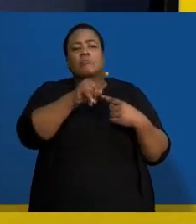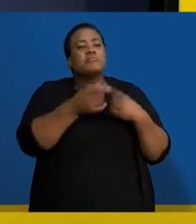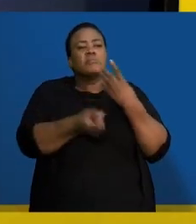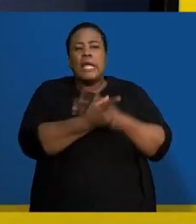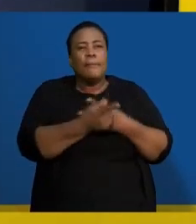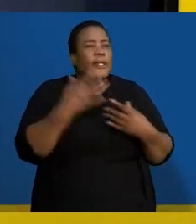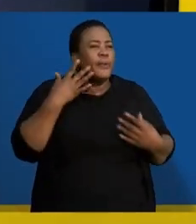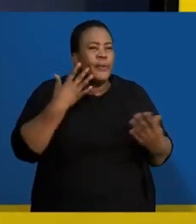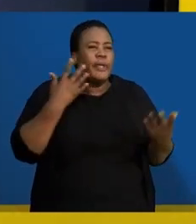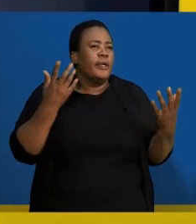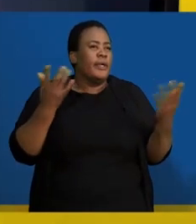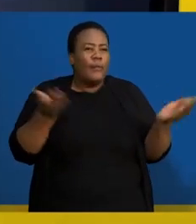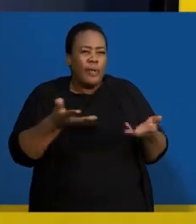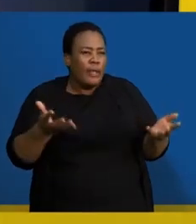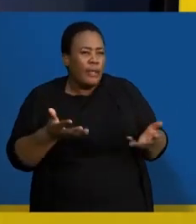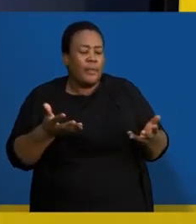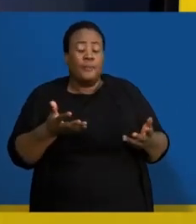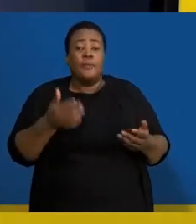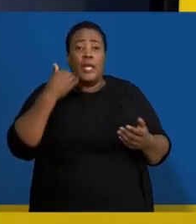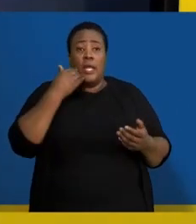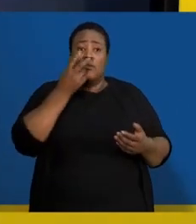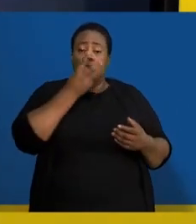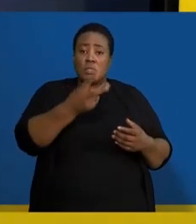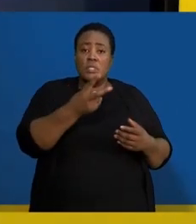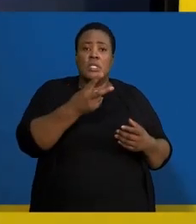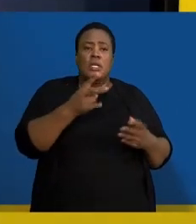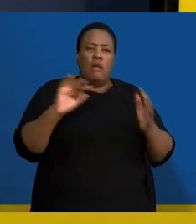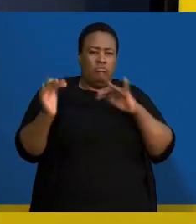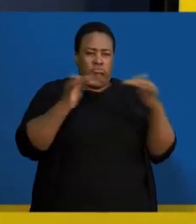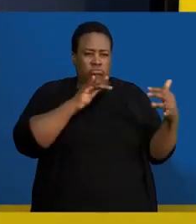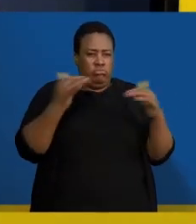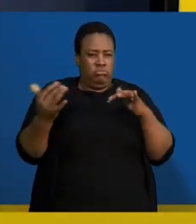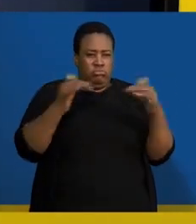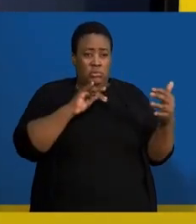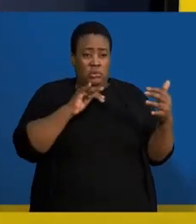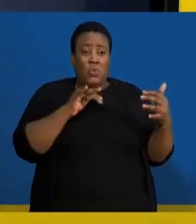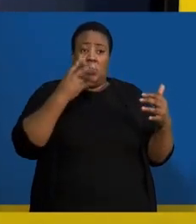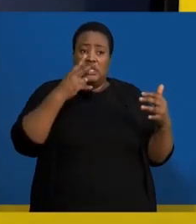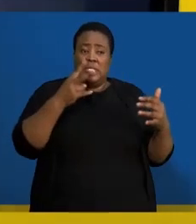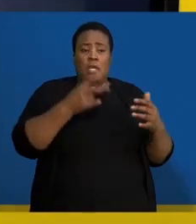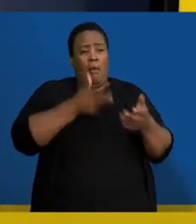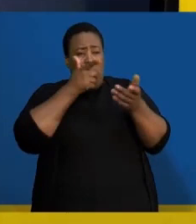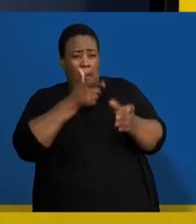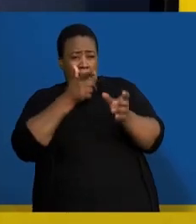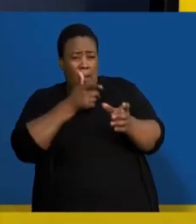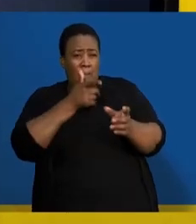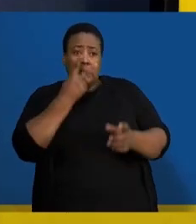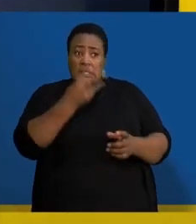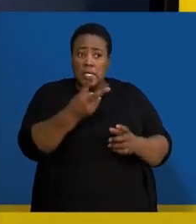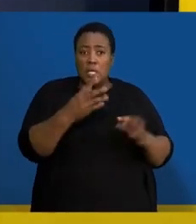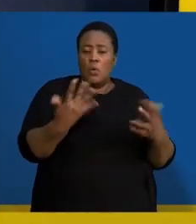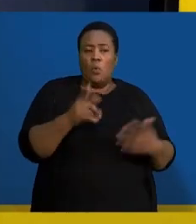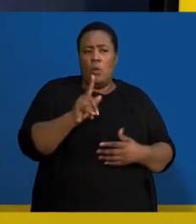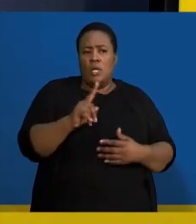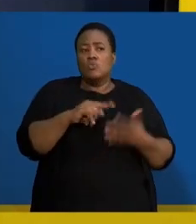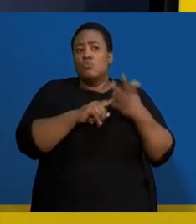was happening. If you're looking at a war situation, do you see any weapons in this visual source to show that it